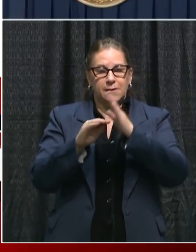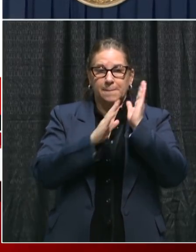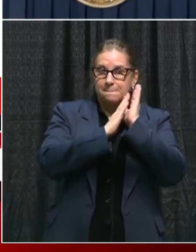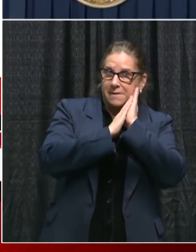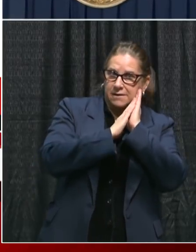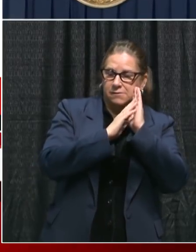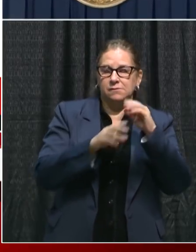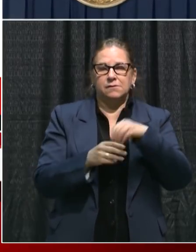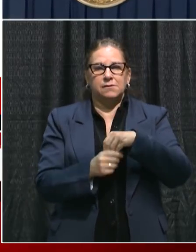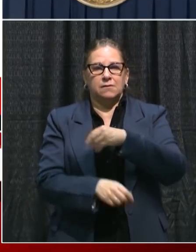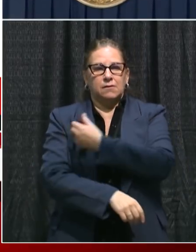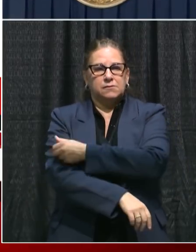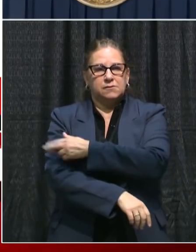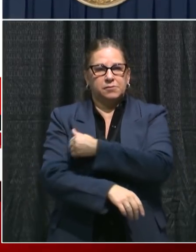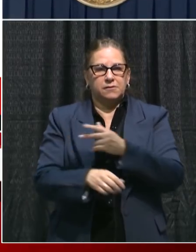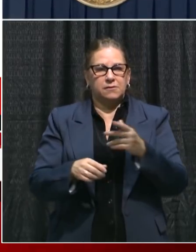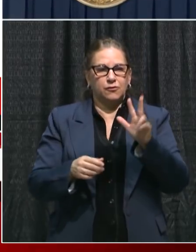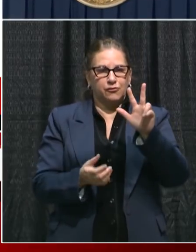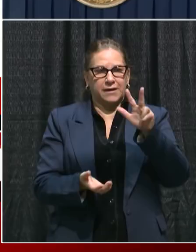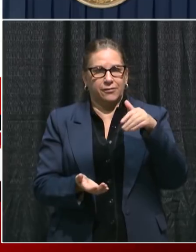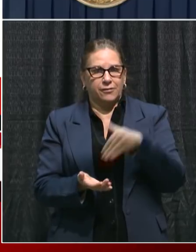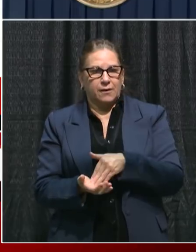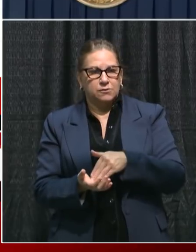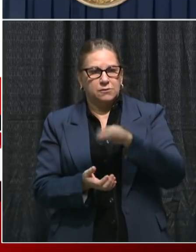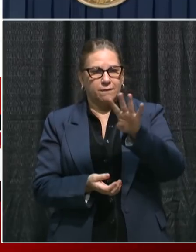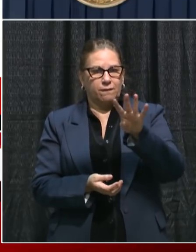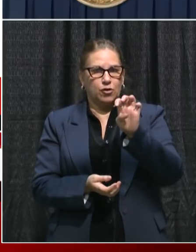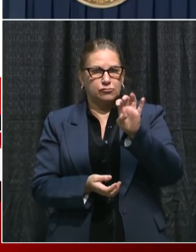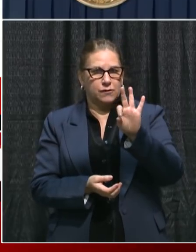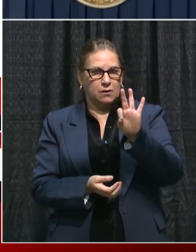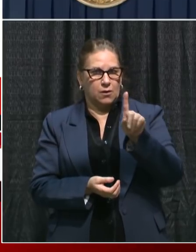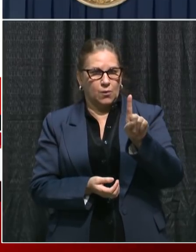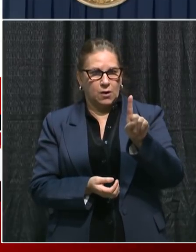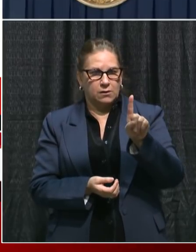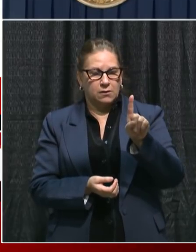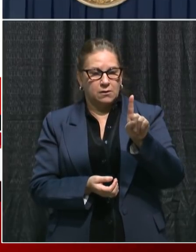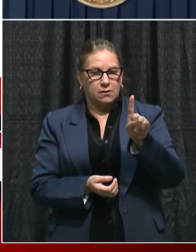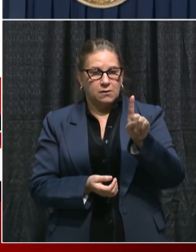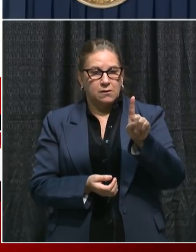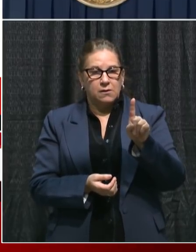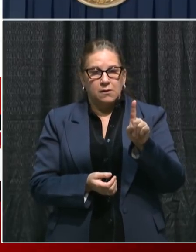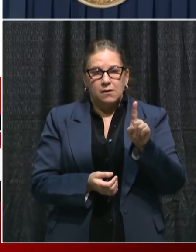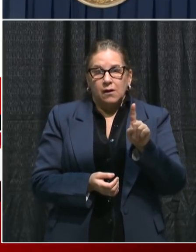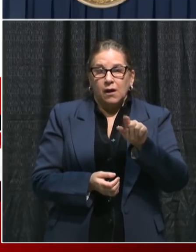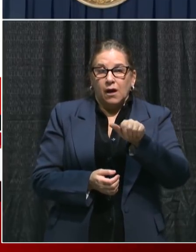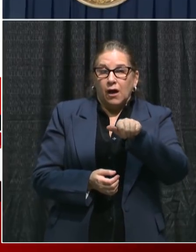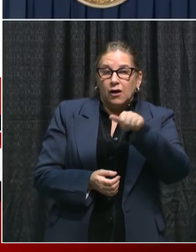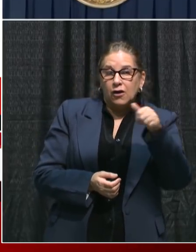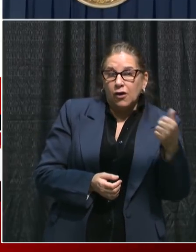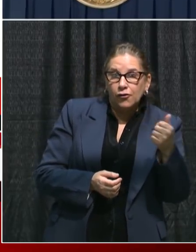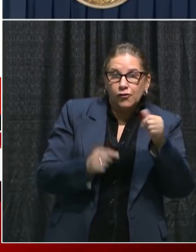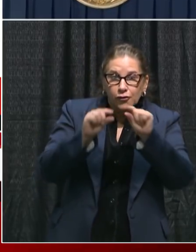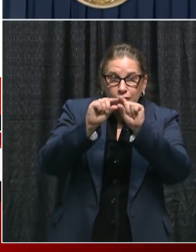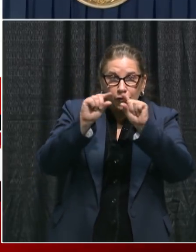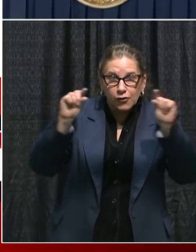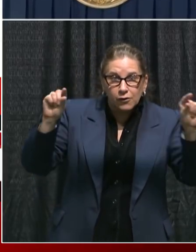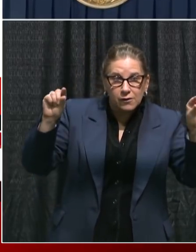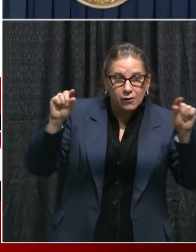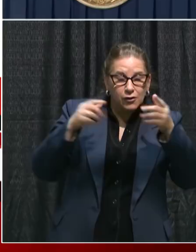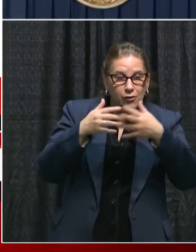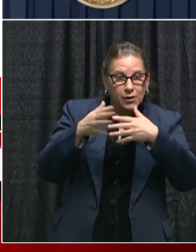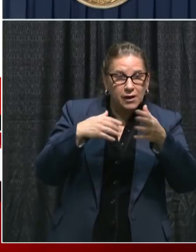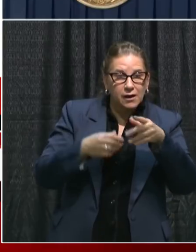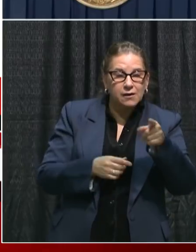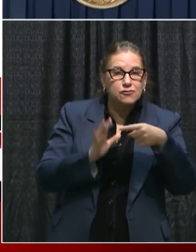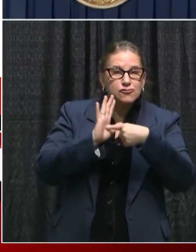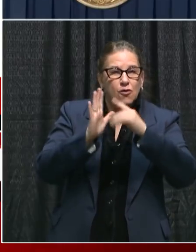at 3491. Above that is another gray line, which represents all of the surge